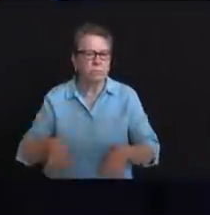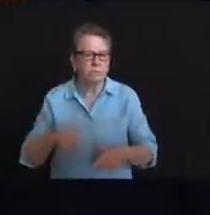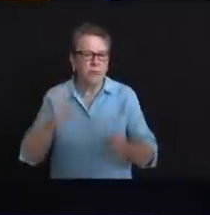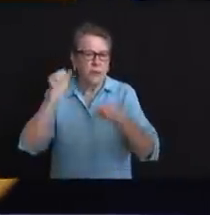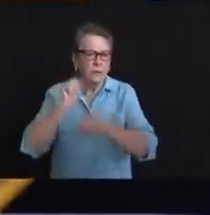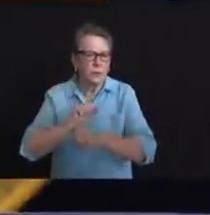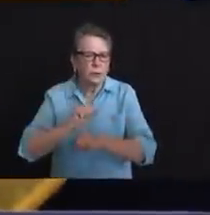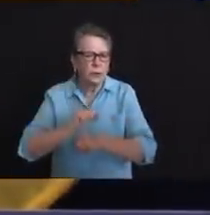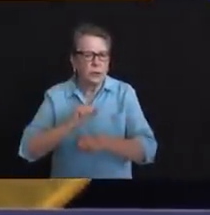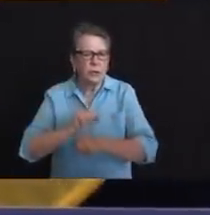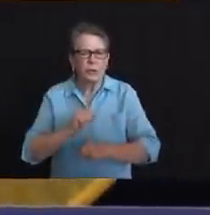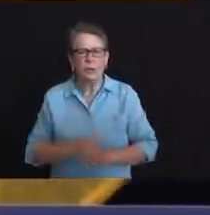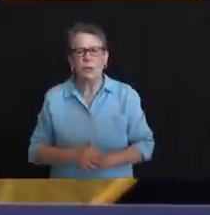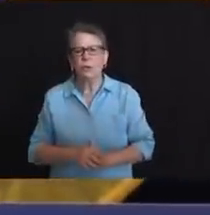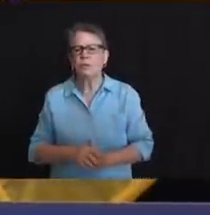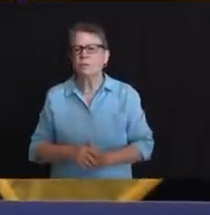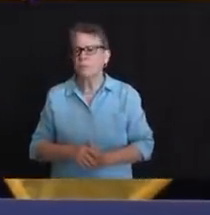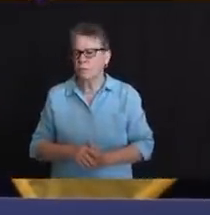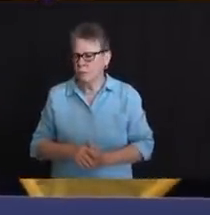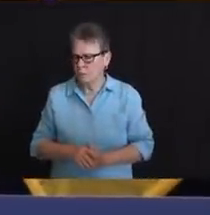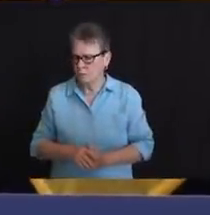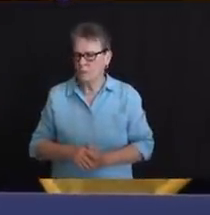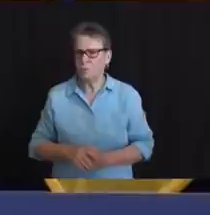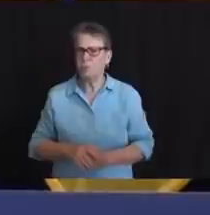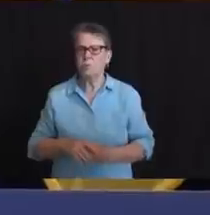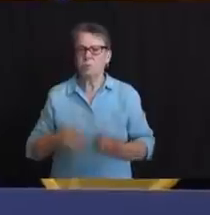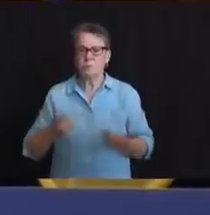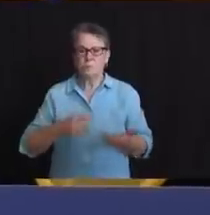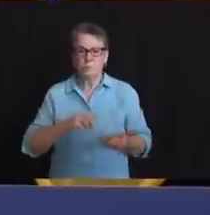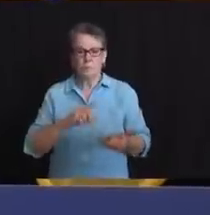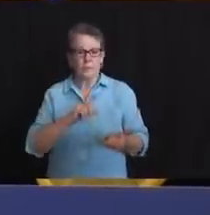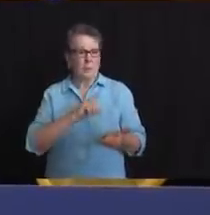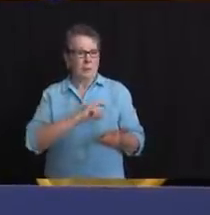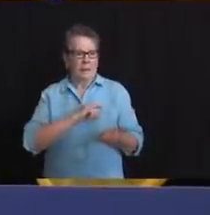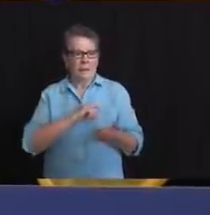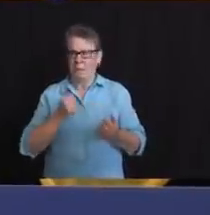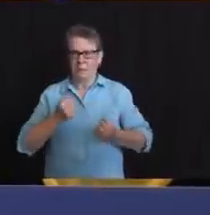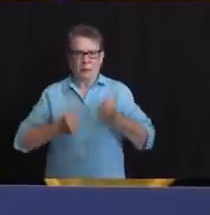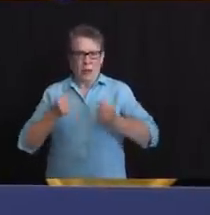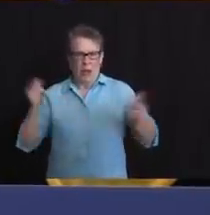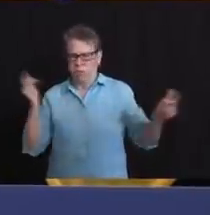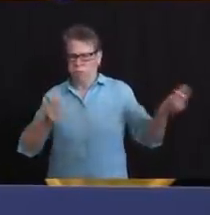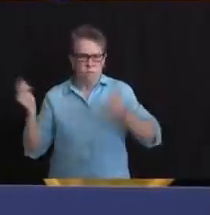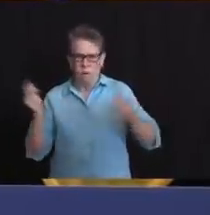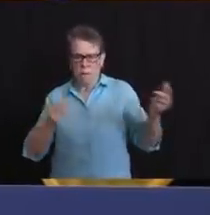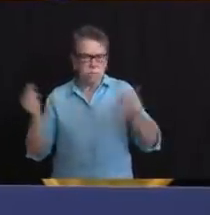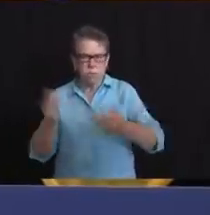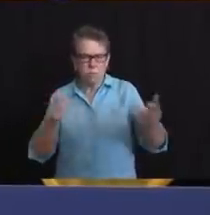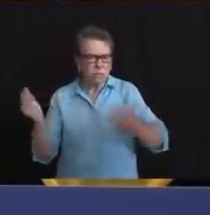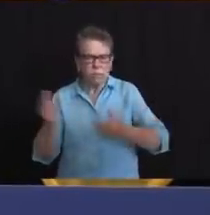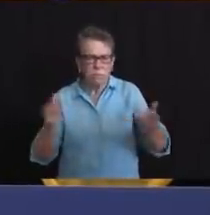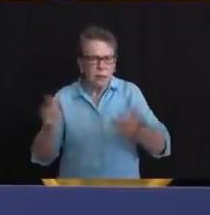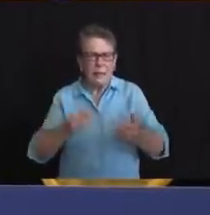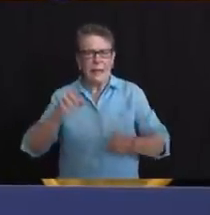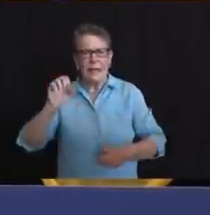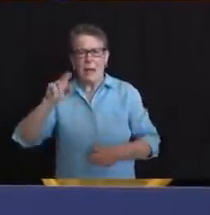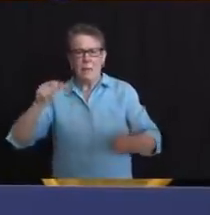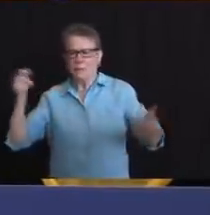your colleagues were getting there, when this first started to unfold, and then when the EMS folks were getting there. Clearly it's